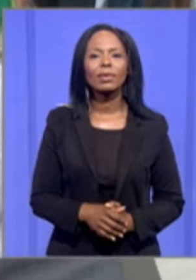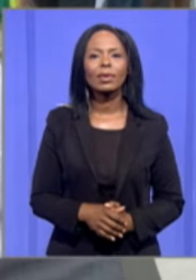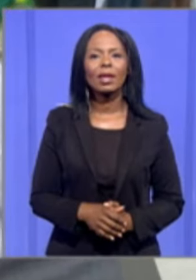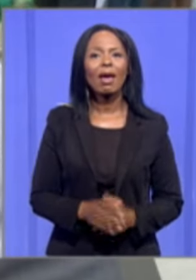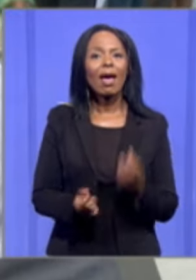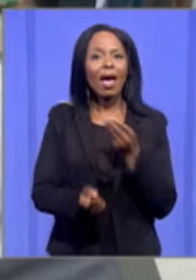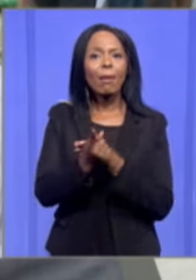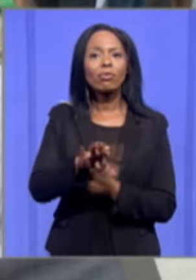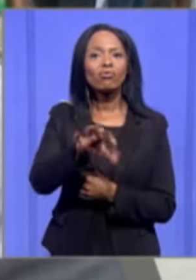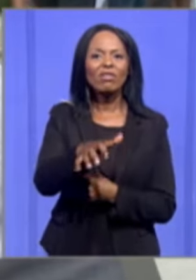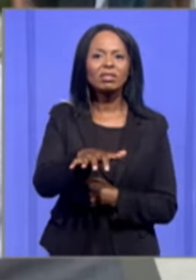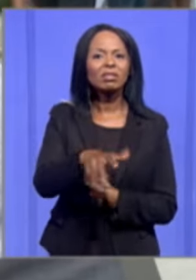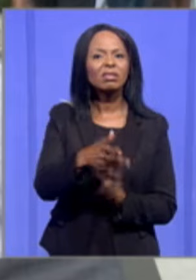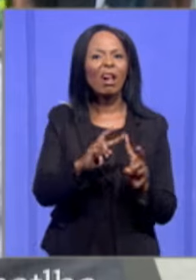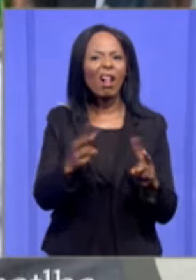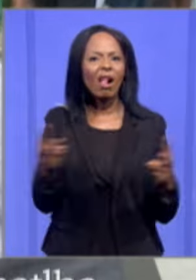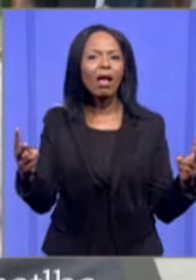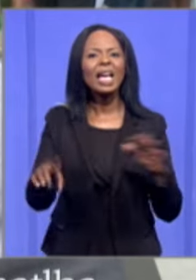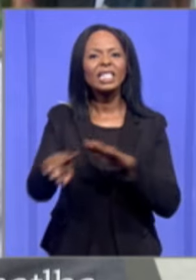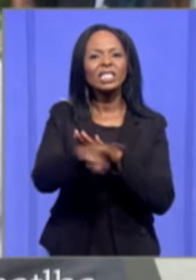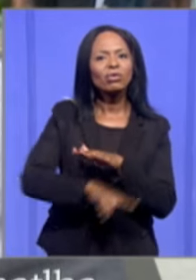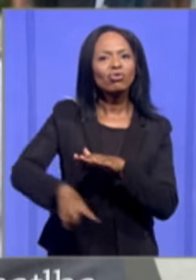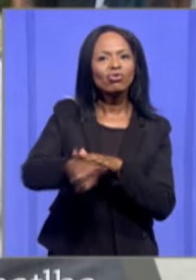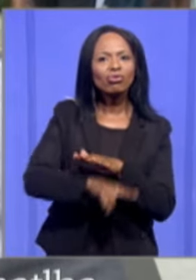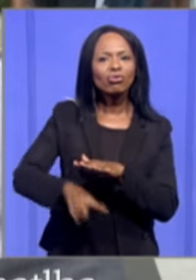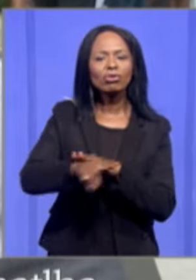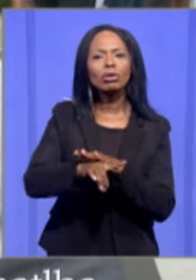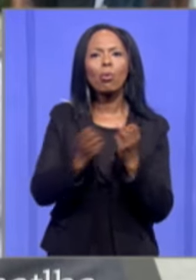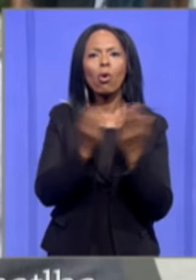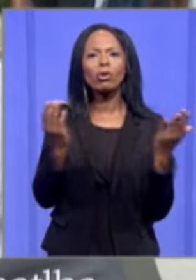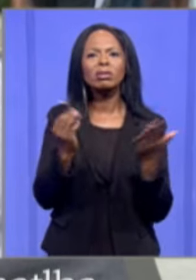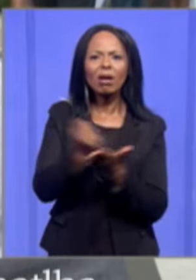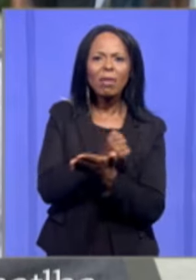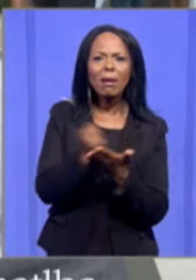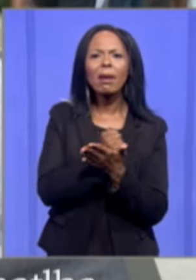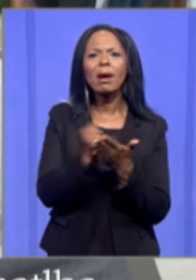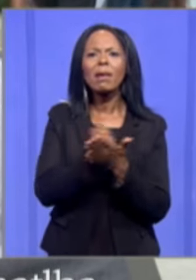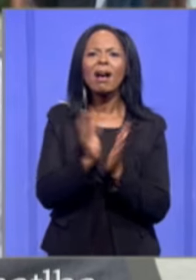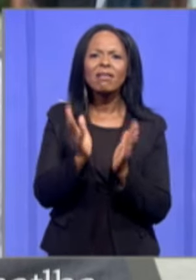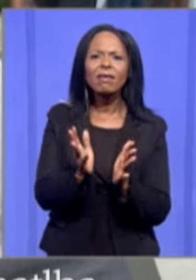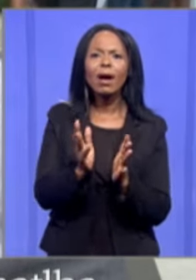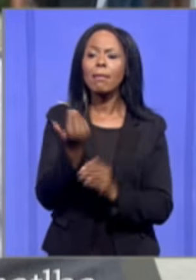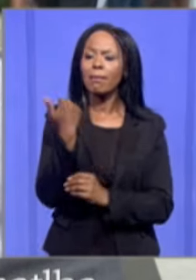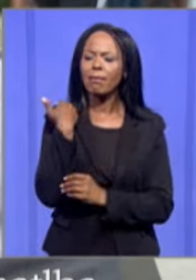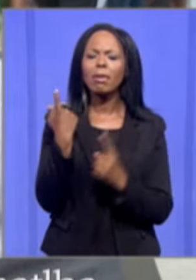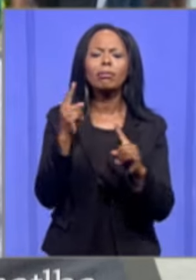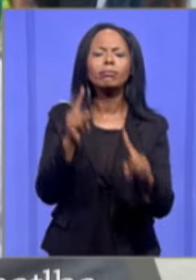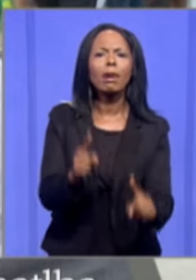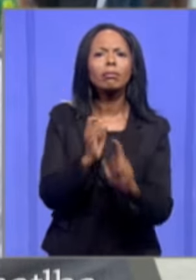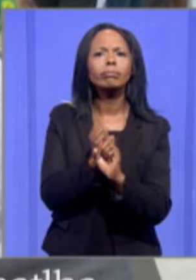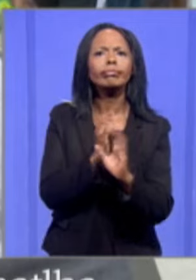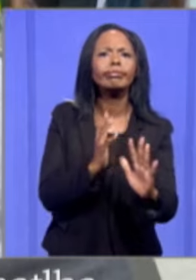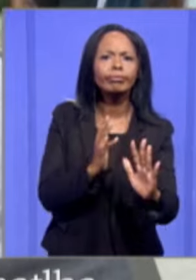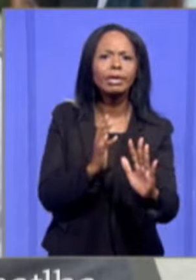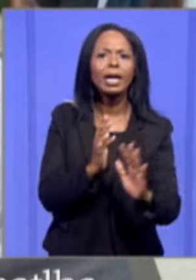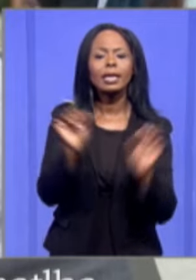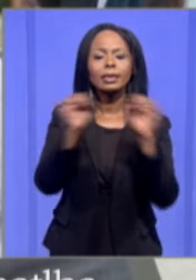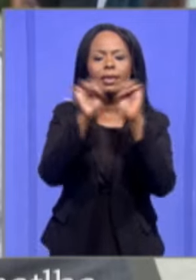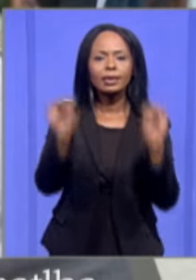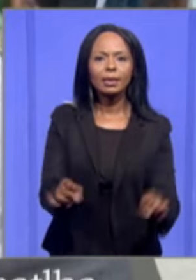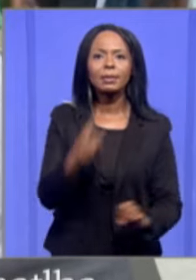province. There's many districts that had quite a lot of people yesterday. So the system is the same. Those that are coming for